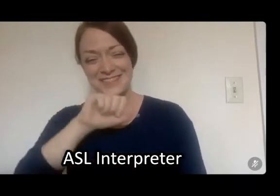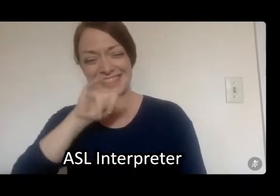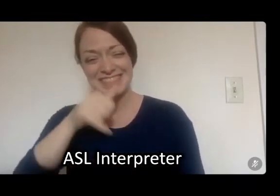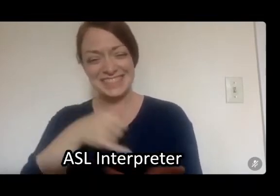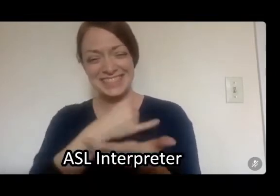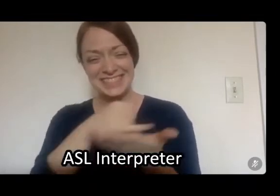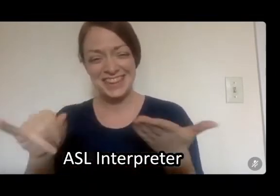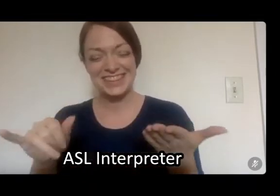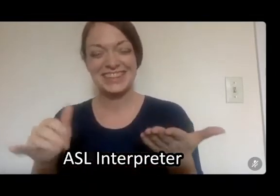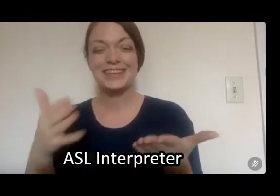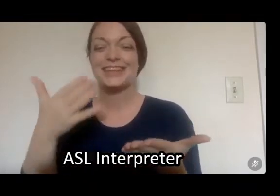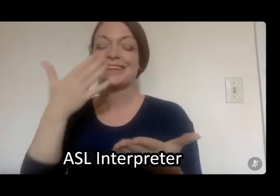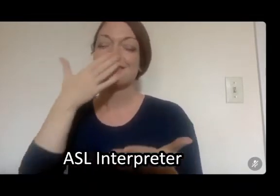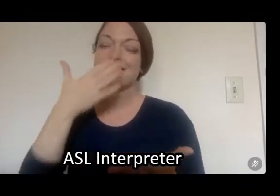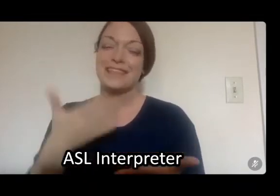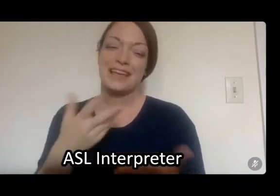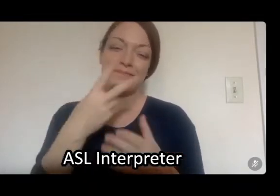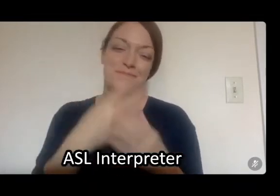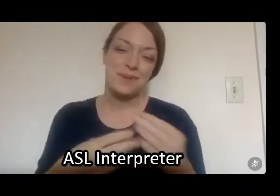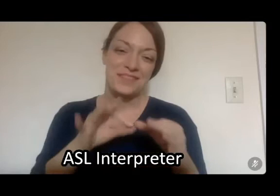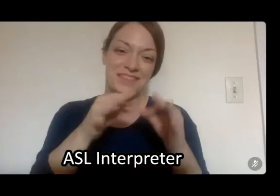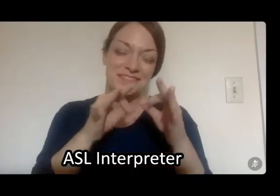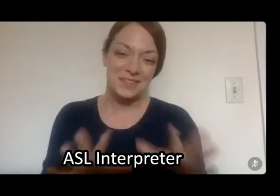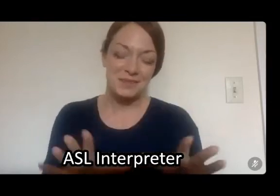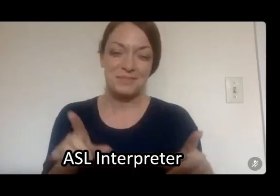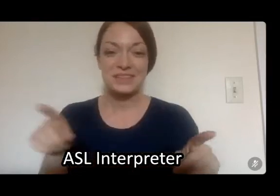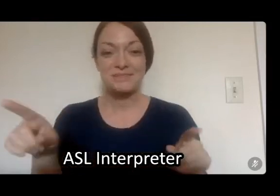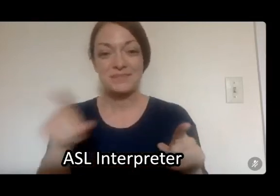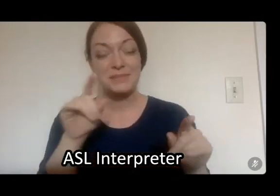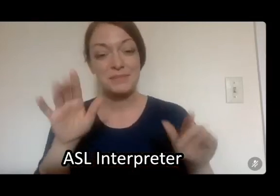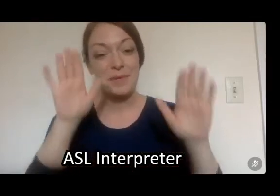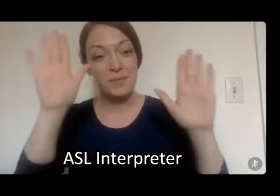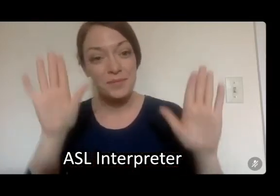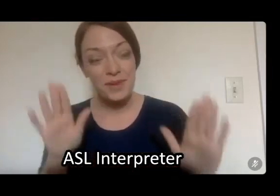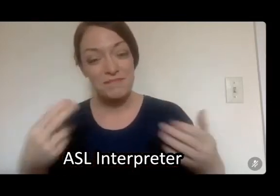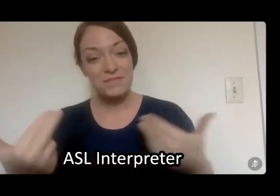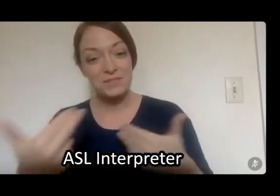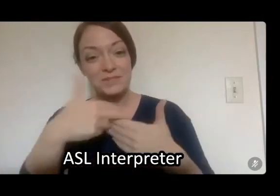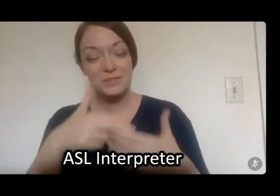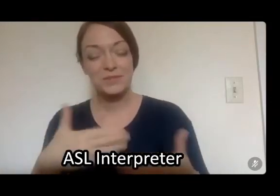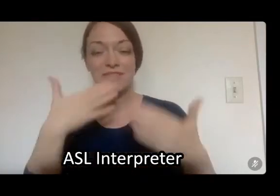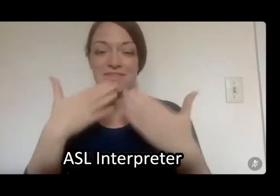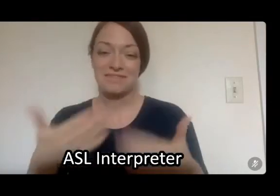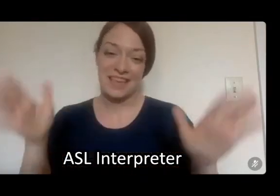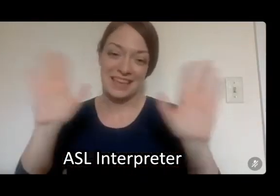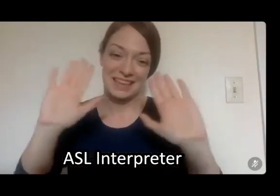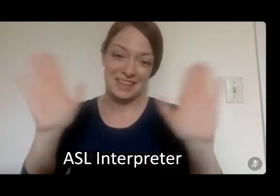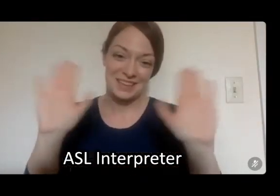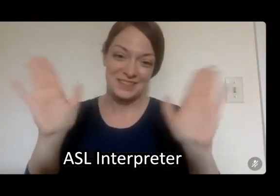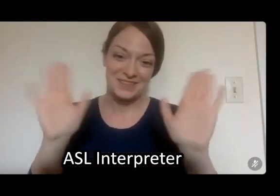Thank you both. Y'all have been great. Thank you all again. Thank you.